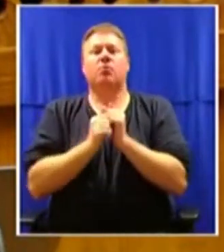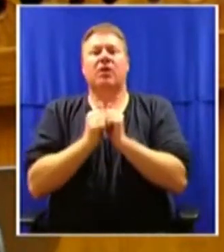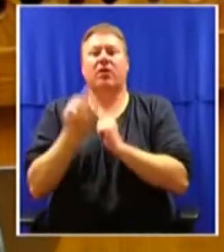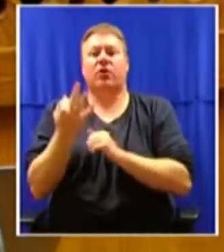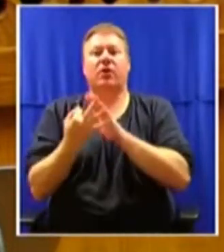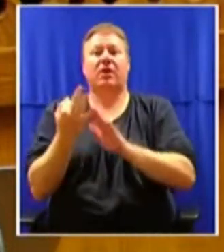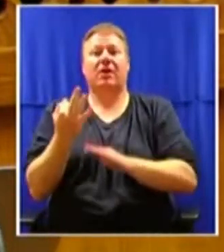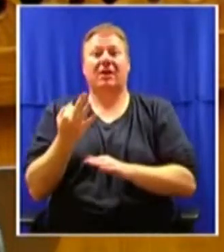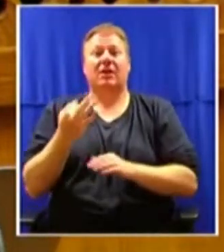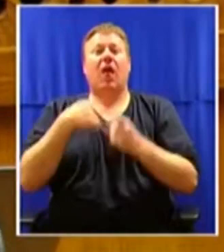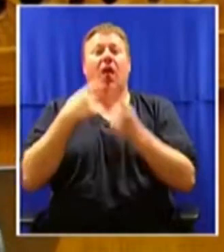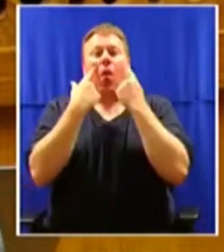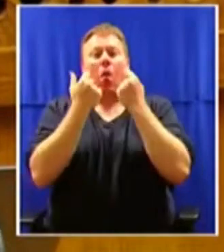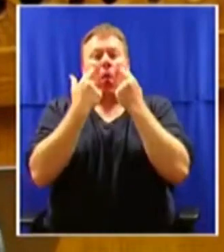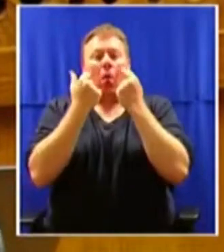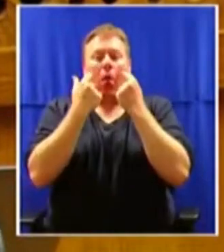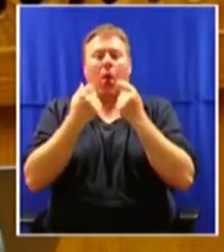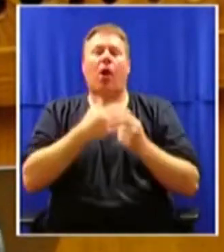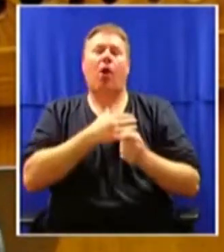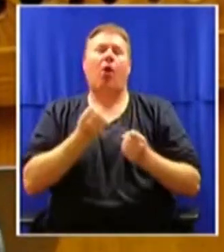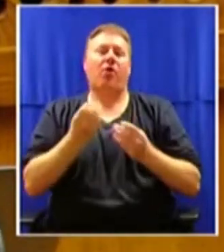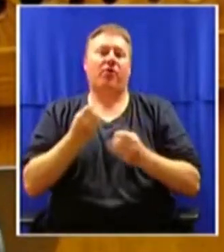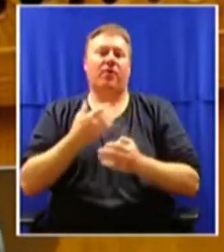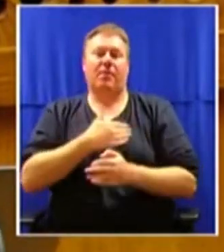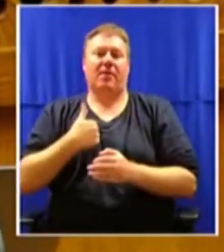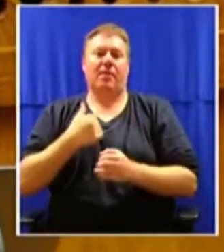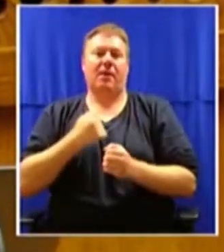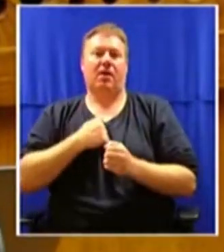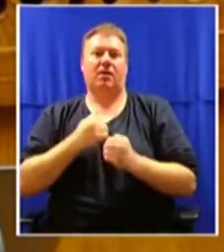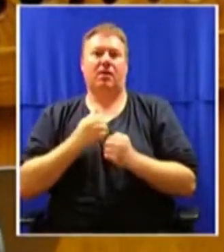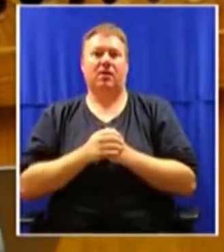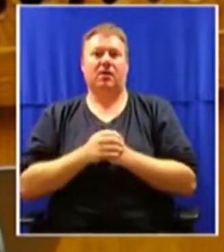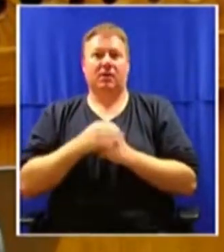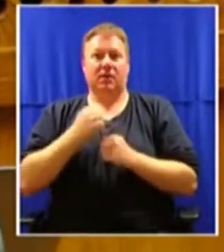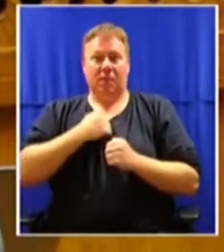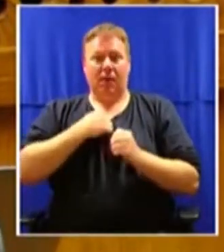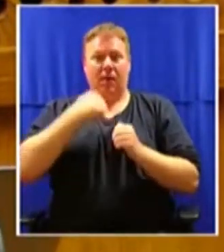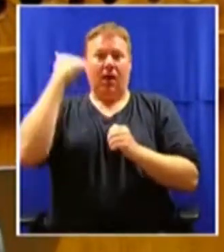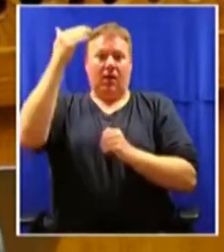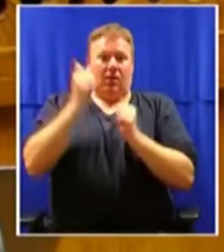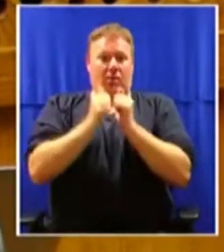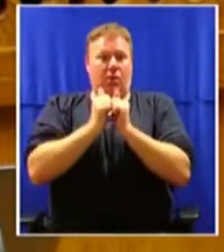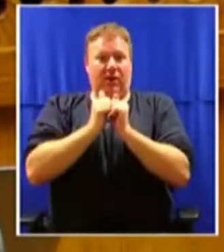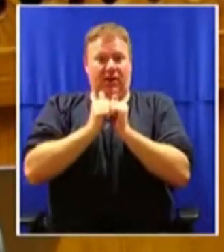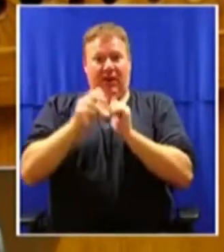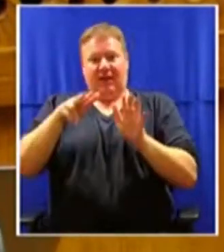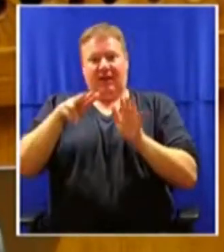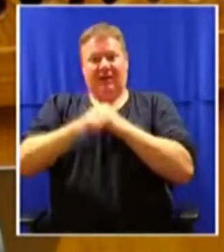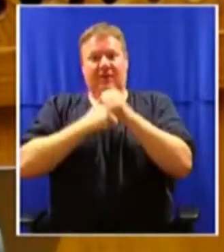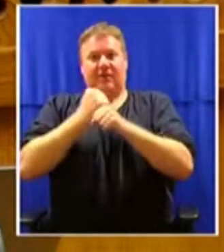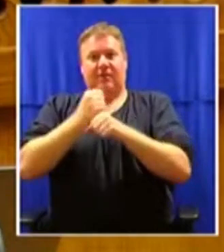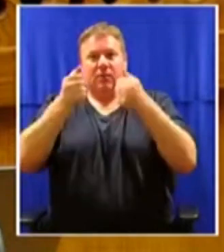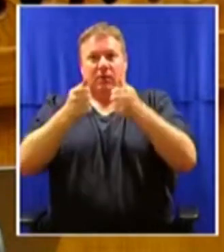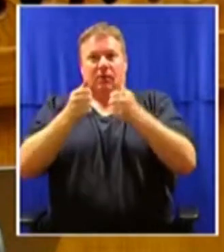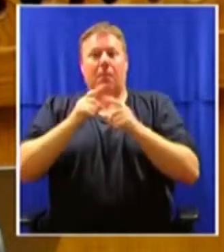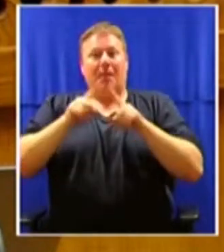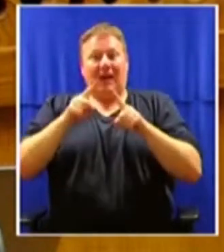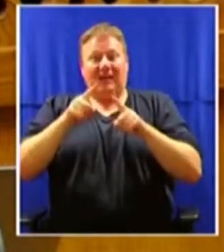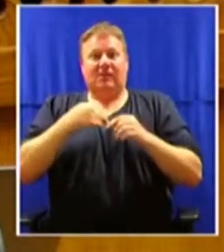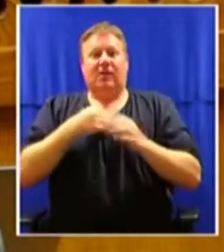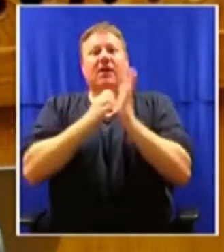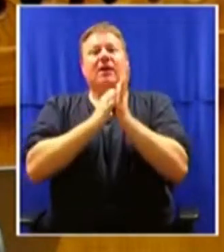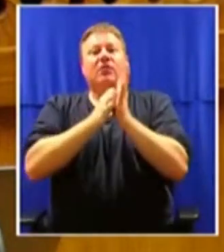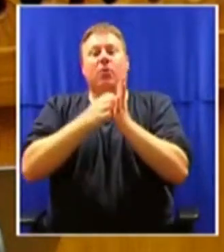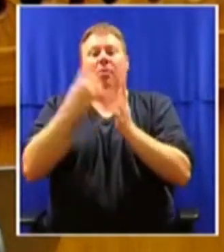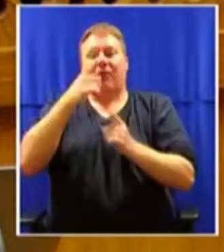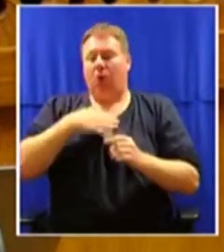eldest brother was criminally imprisoned for 18 years. Regardless, I was still expected to be an example to my little brother, grow up to be a gentleman